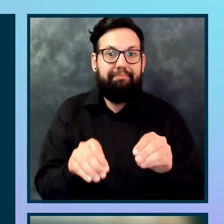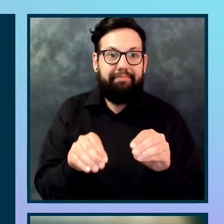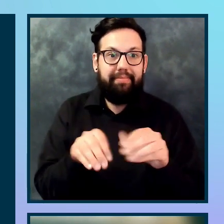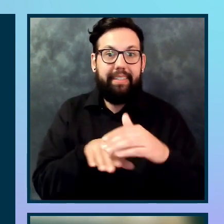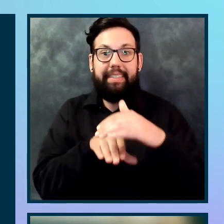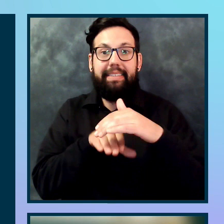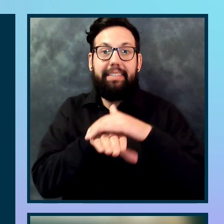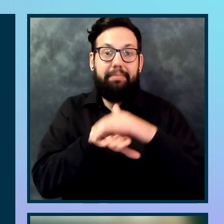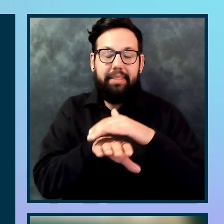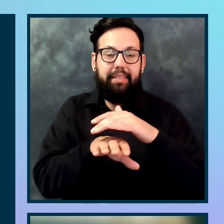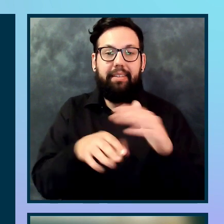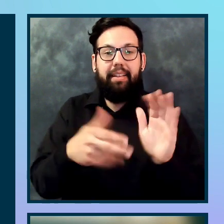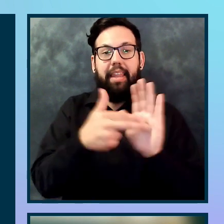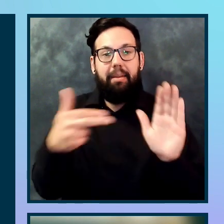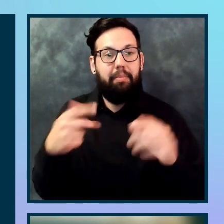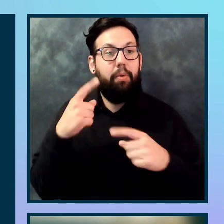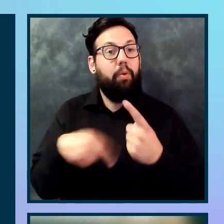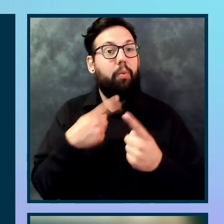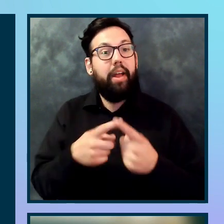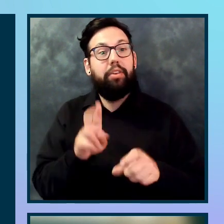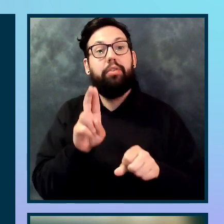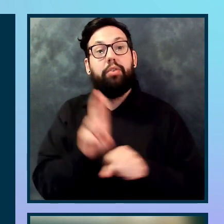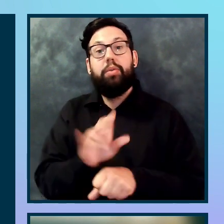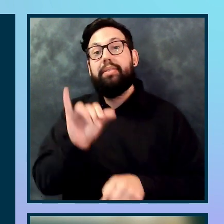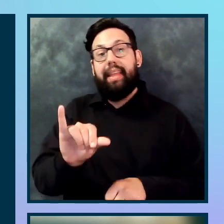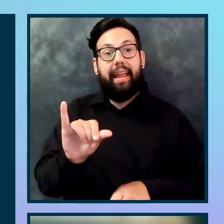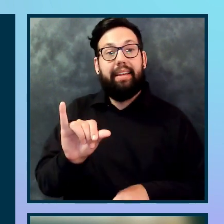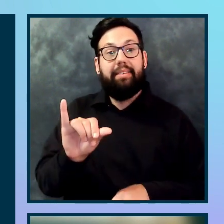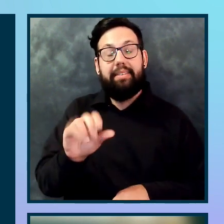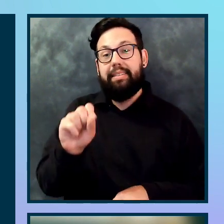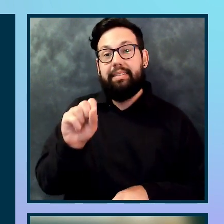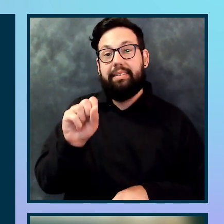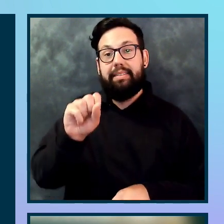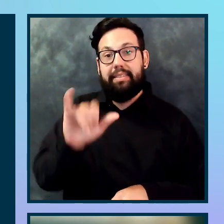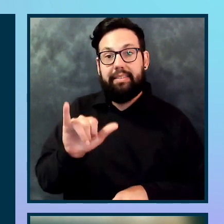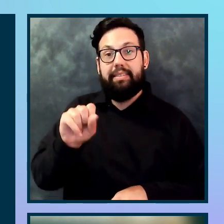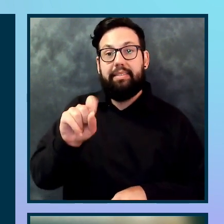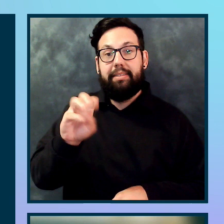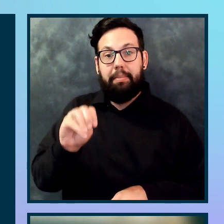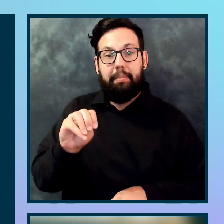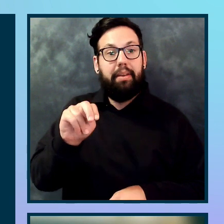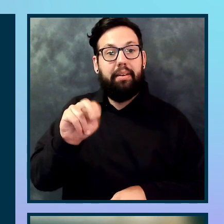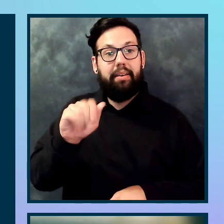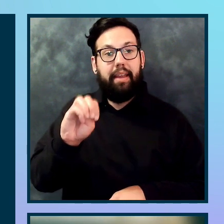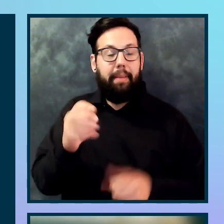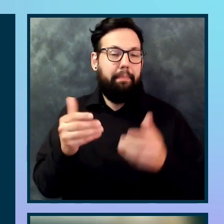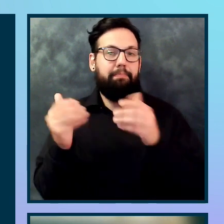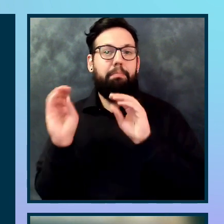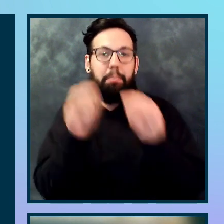you, use the system name initializer for an image, put that accessibility label there. Don't forget